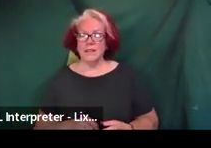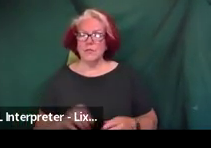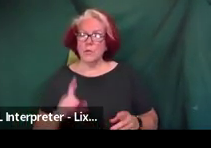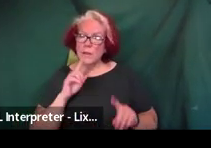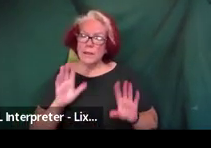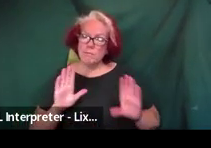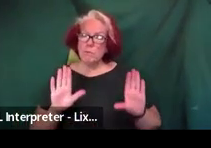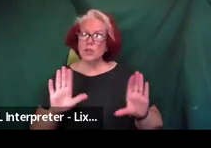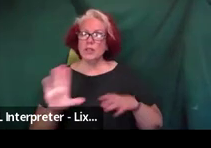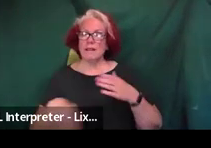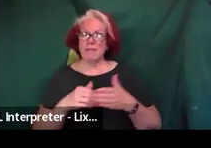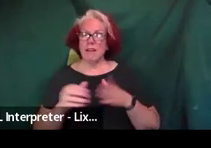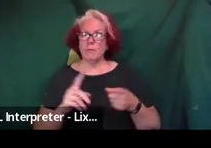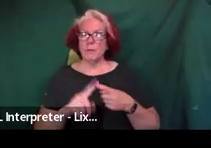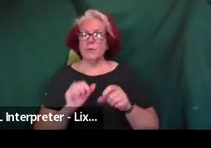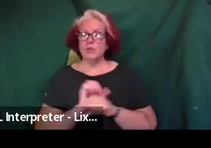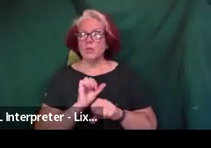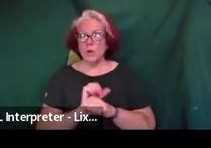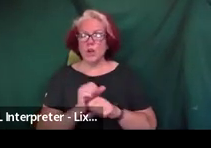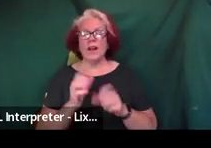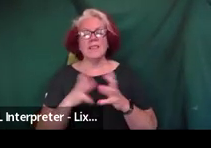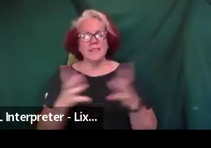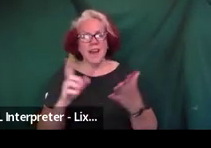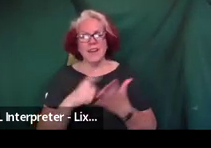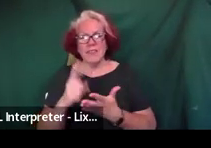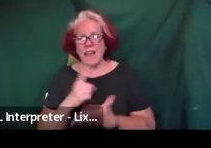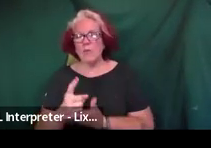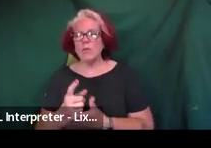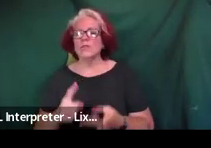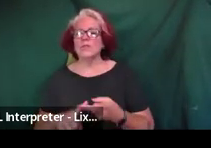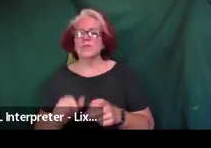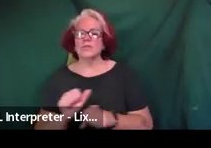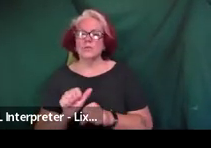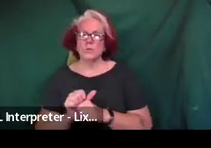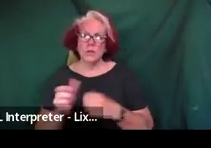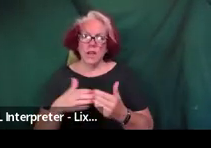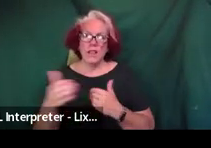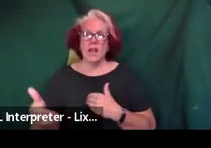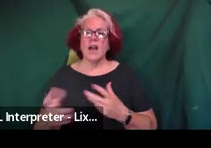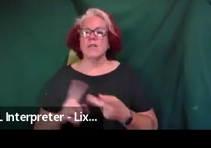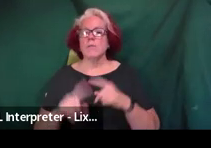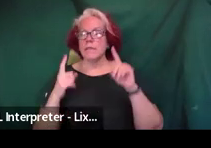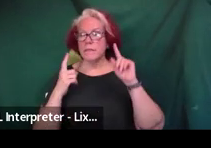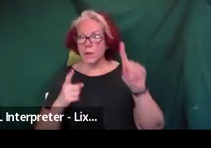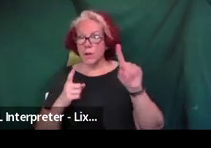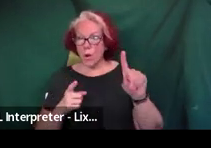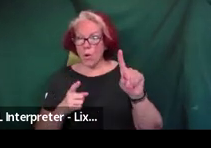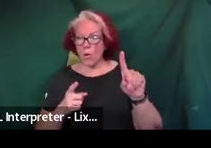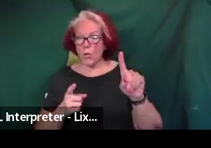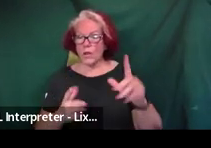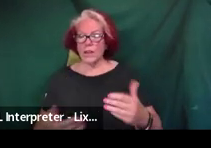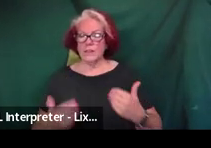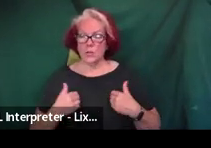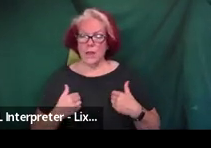work a lot of hours and extended periods of time. But if you remember, the goal is to, you know, have this